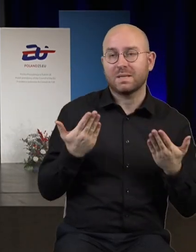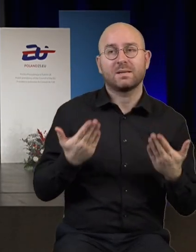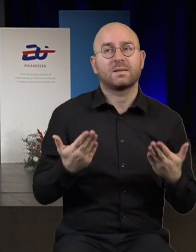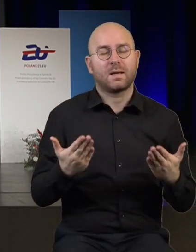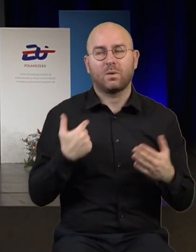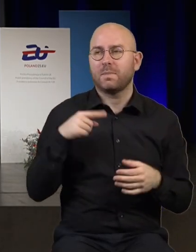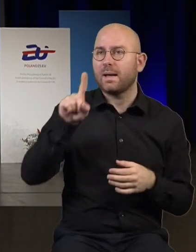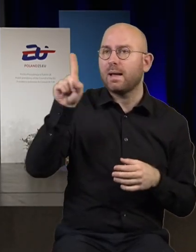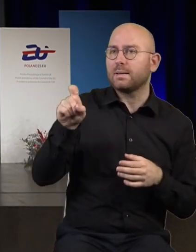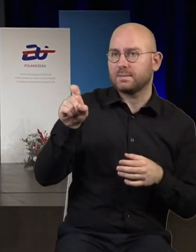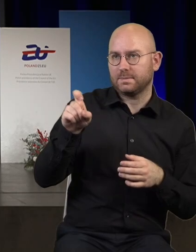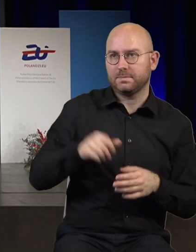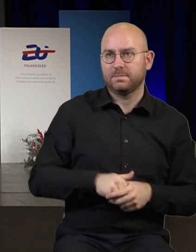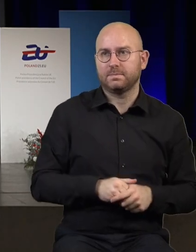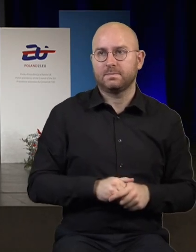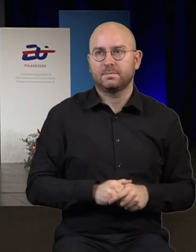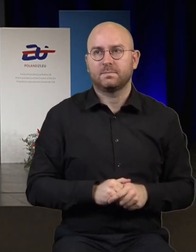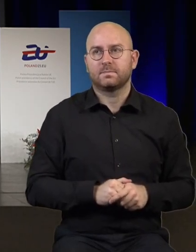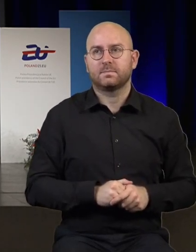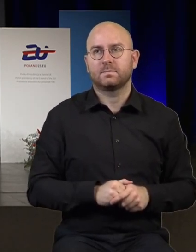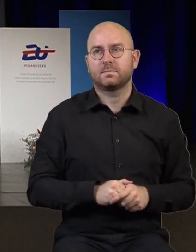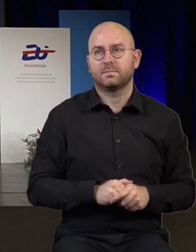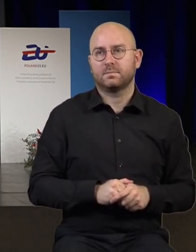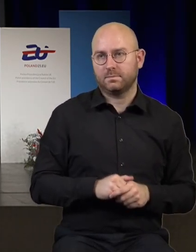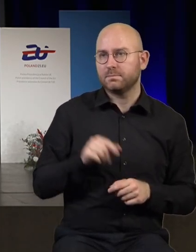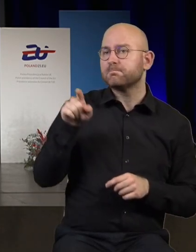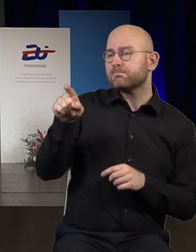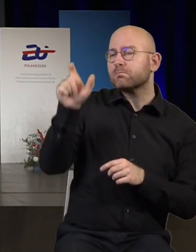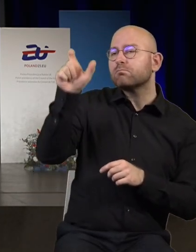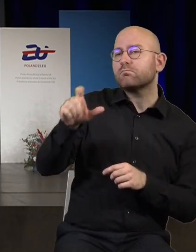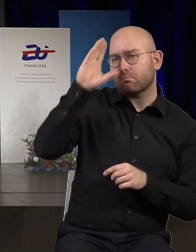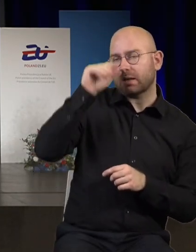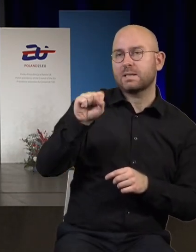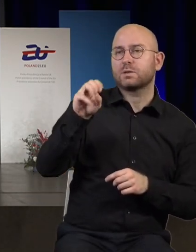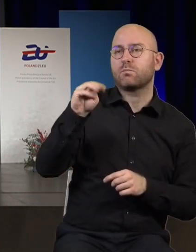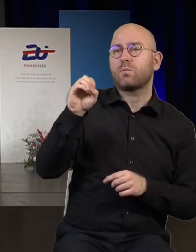our infrastructure has significantly changed during the years in the EU.